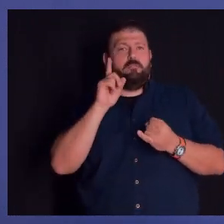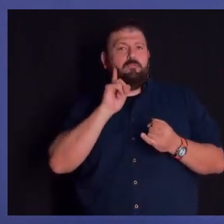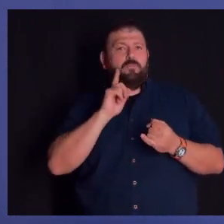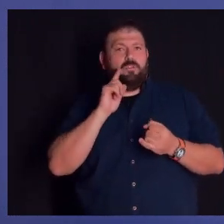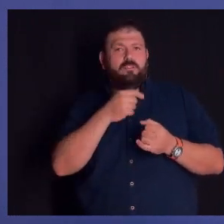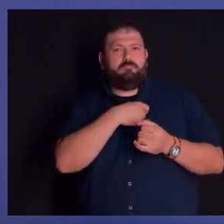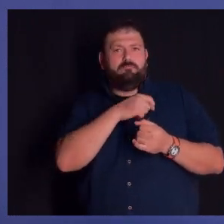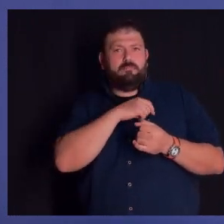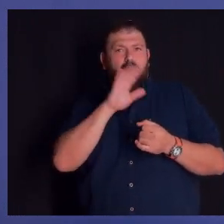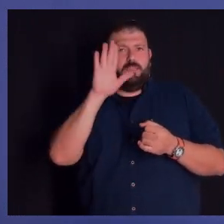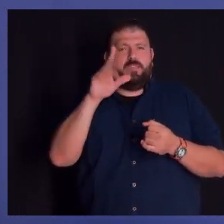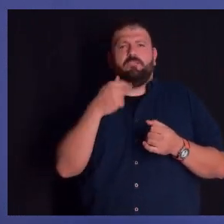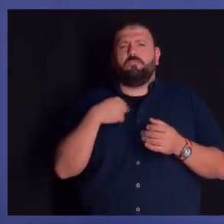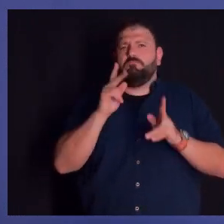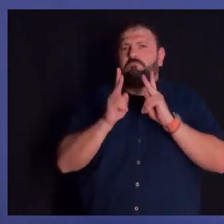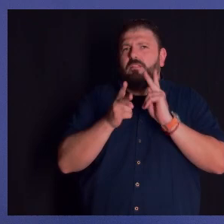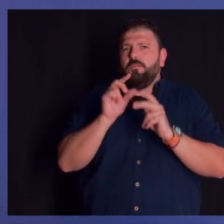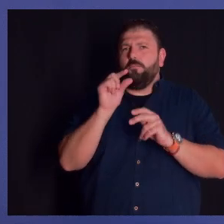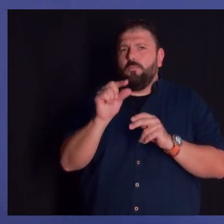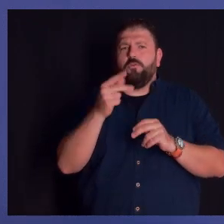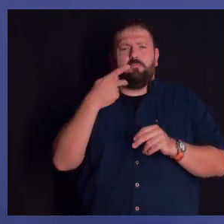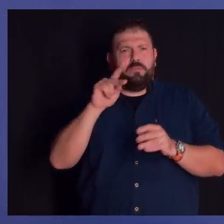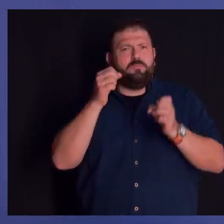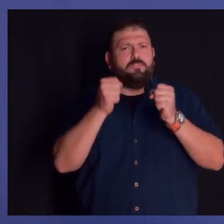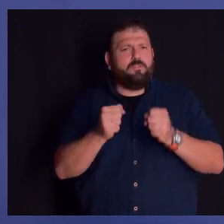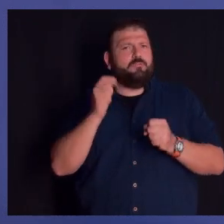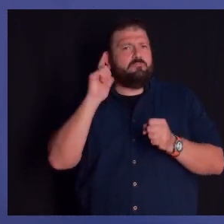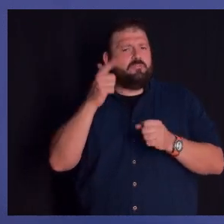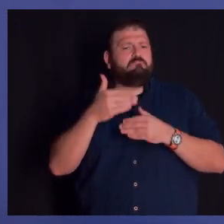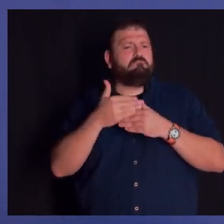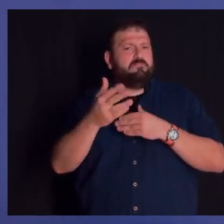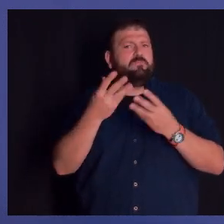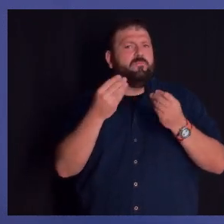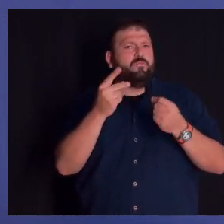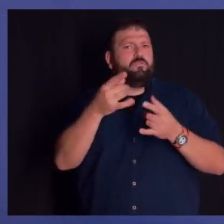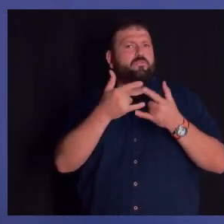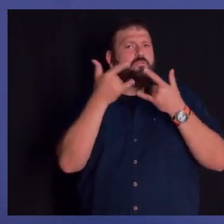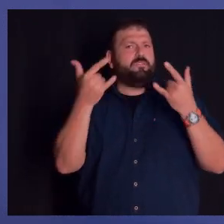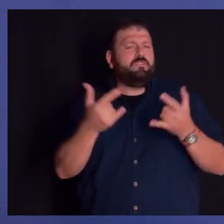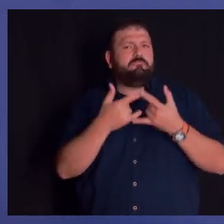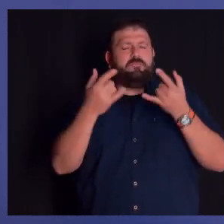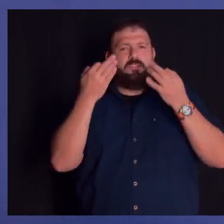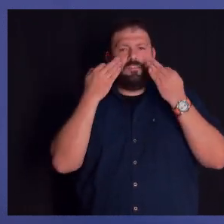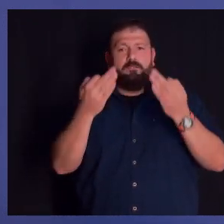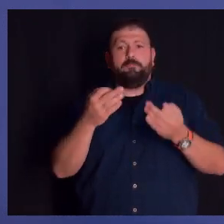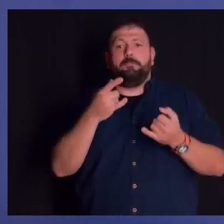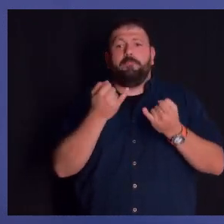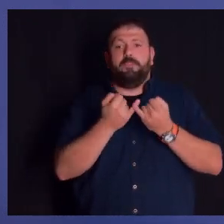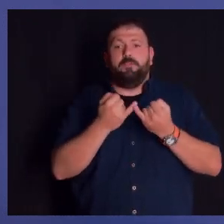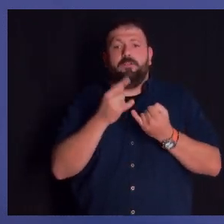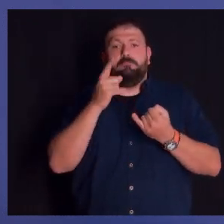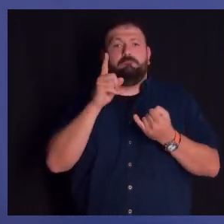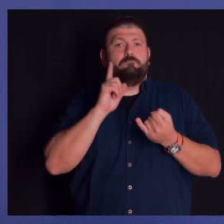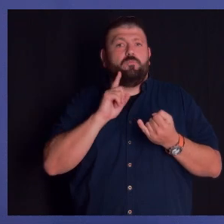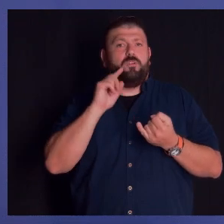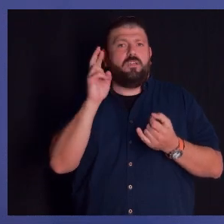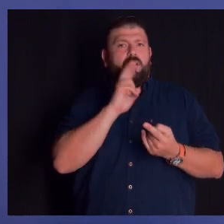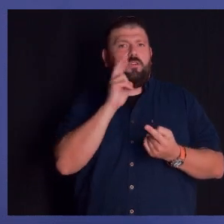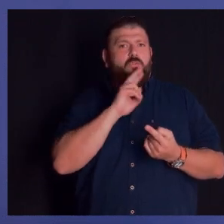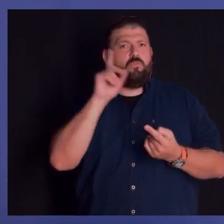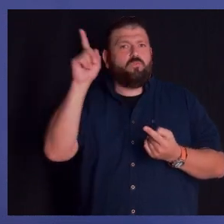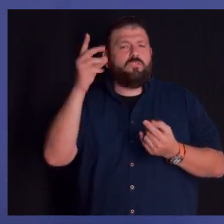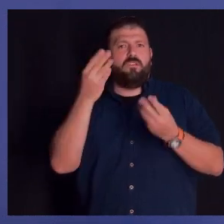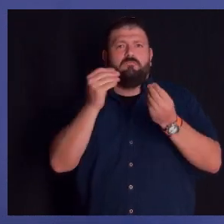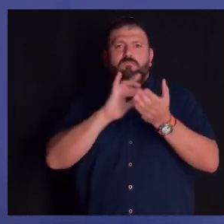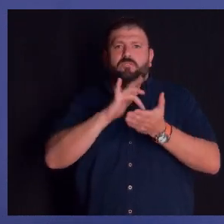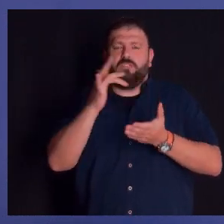have the honor of meeting her. I've chatted with her, but I'm sure we'll hear a lot from her. And Sveta, thank you very